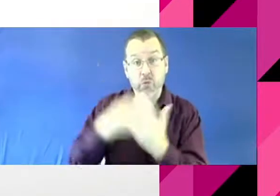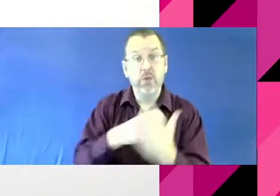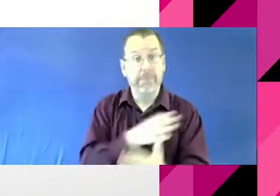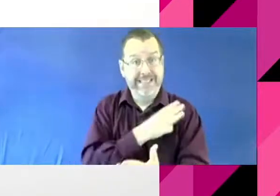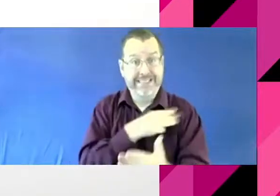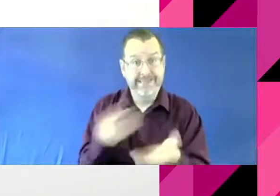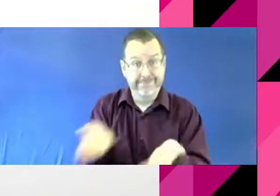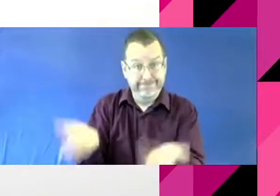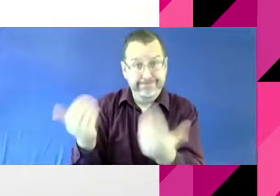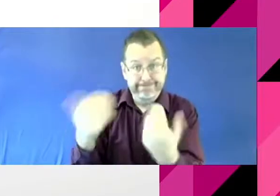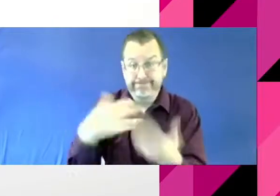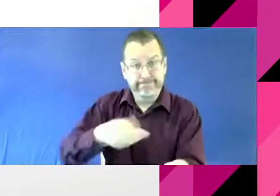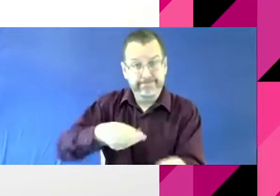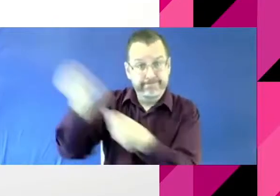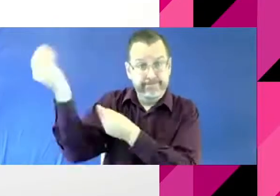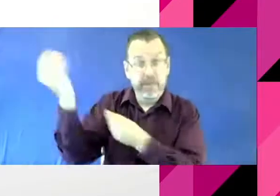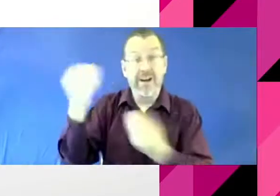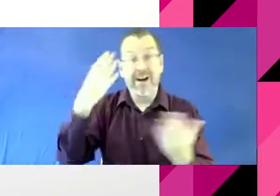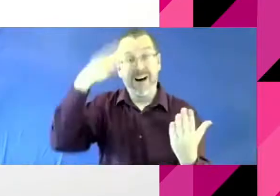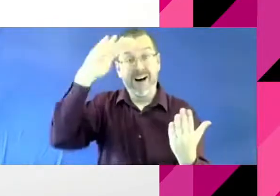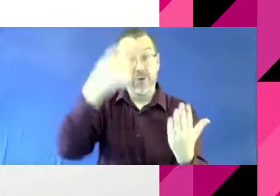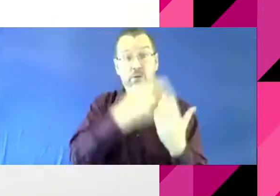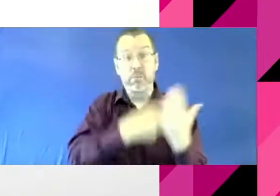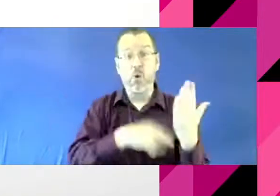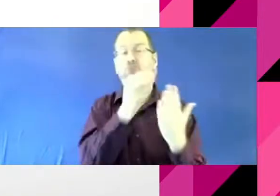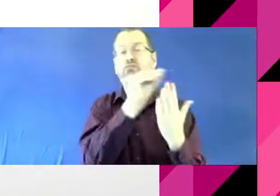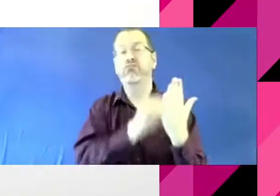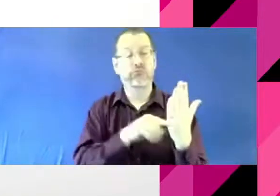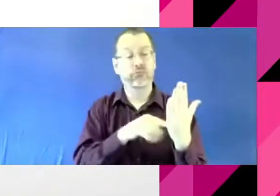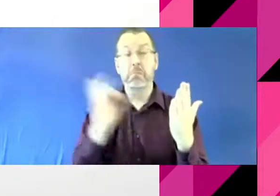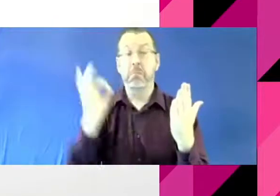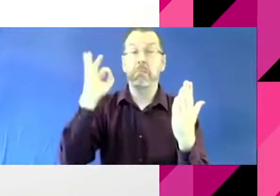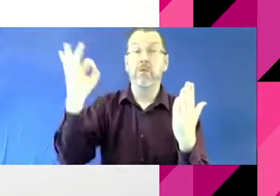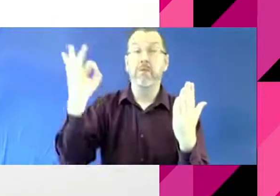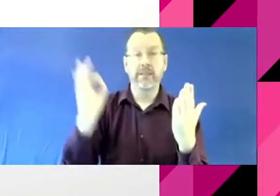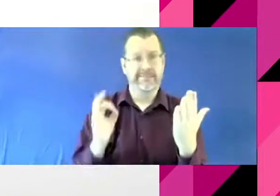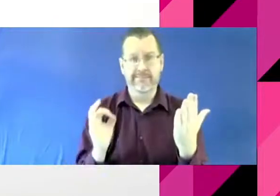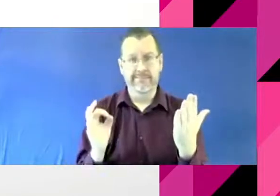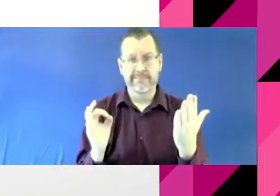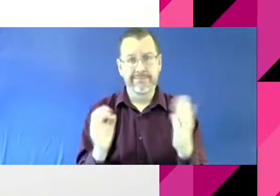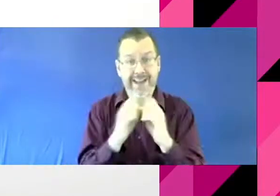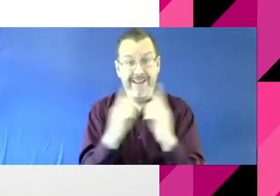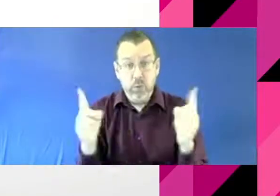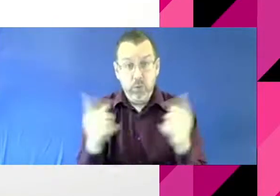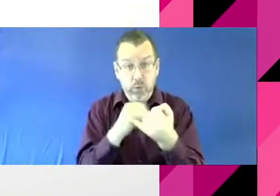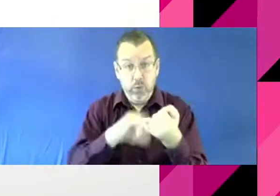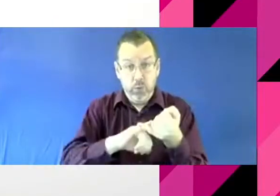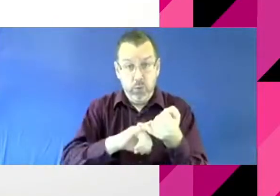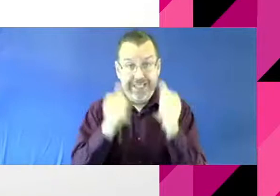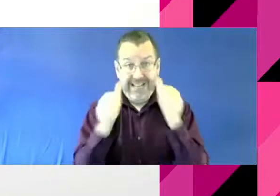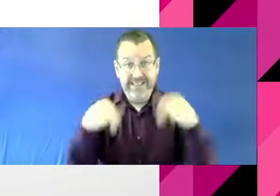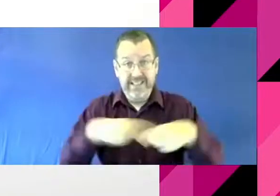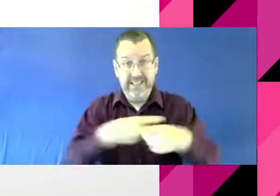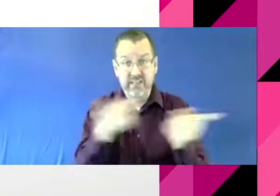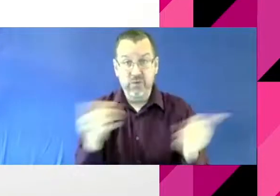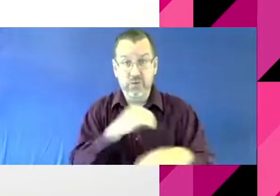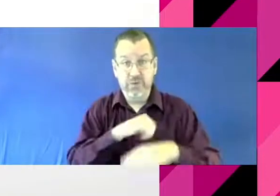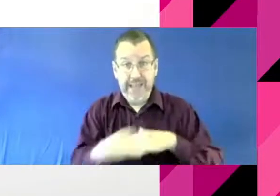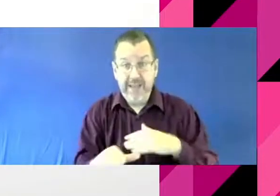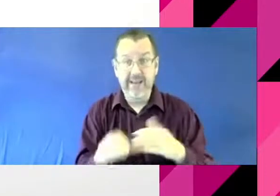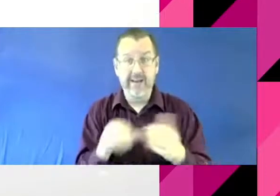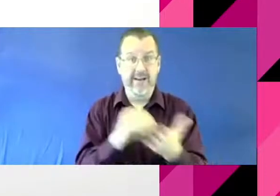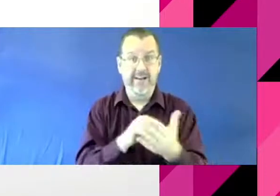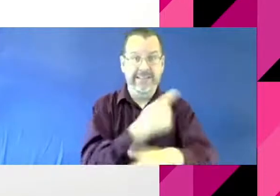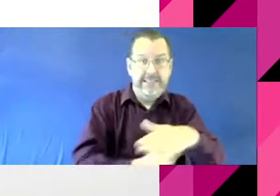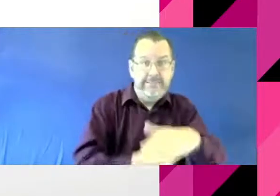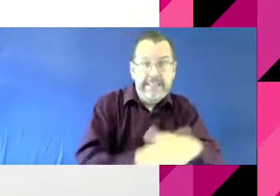will not be perfect. Everyone attending here today and who has a disability or lives or works with someone